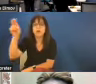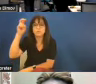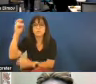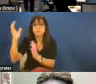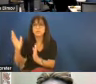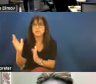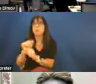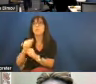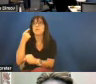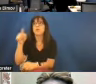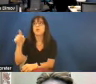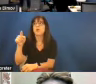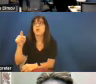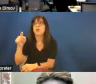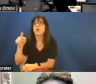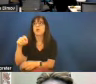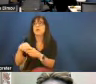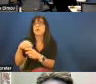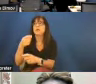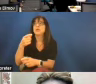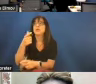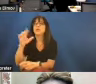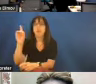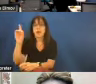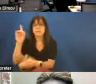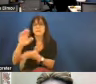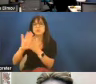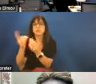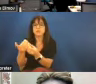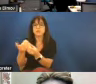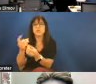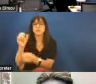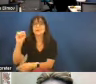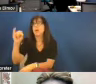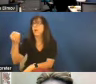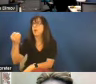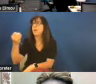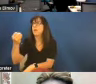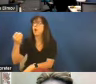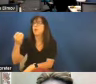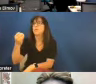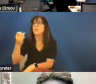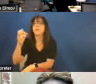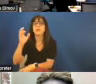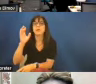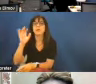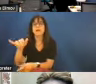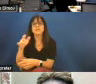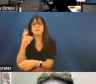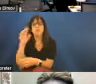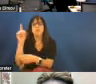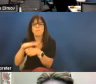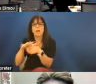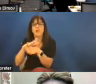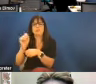and I work for Grand School in Grand School District and San Juan School District, so that's like the Moab area, and down